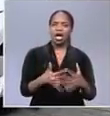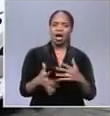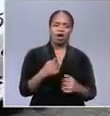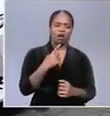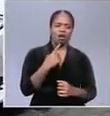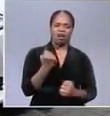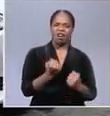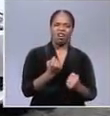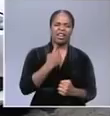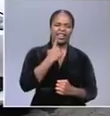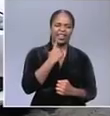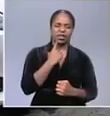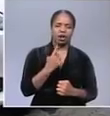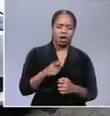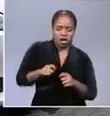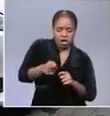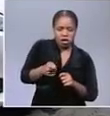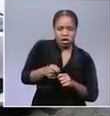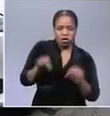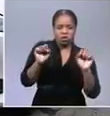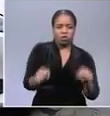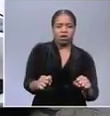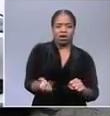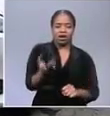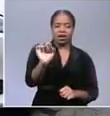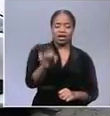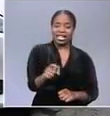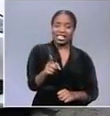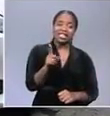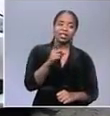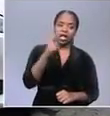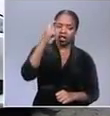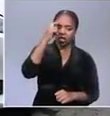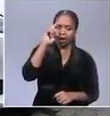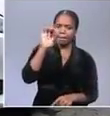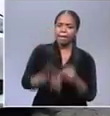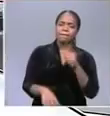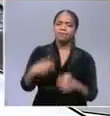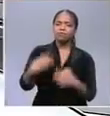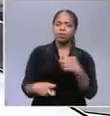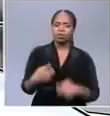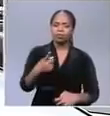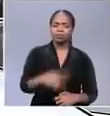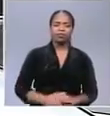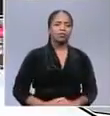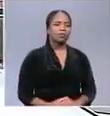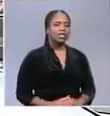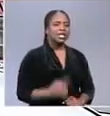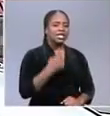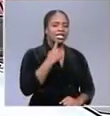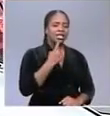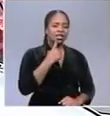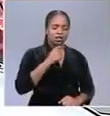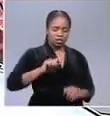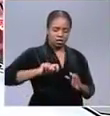broken into with enough determination, this mechanic thinks he has figured out the problem. It's very easy to turn the